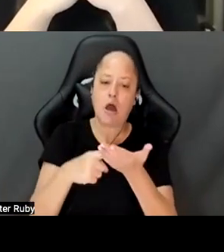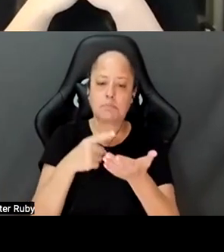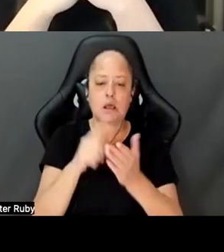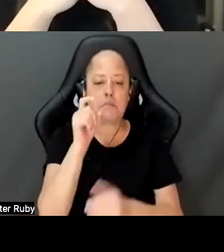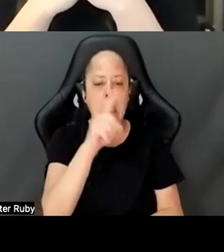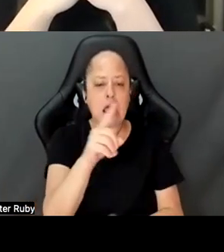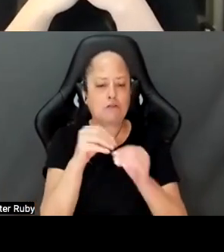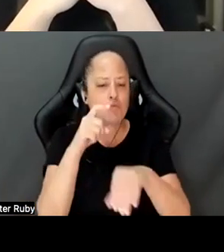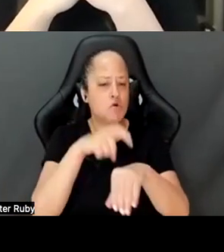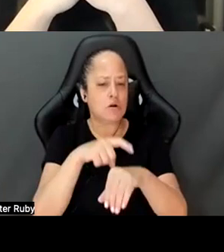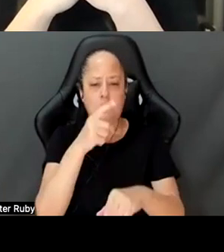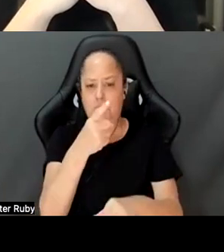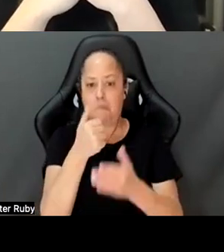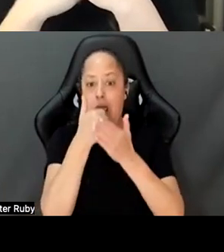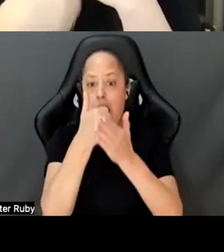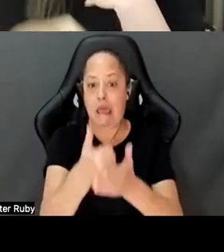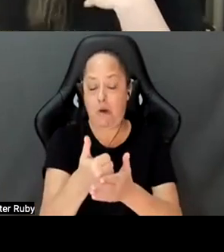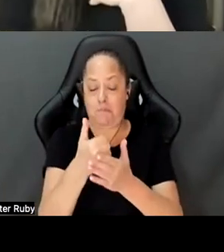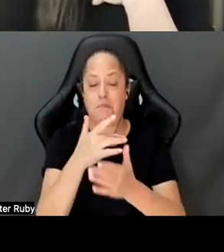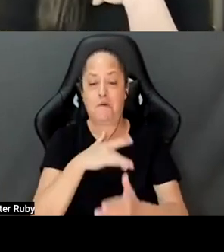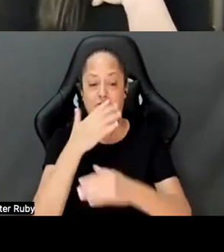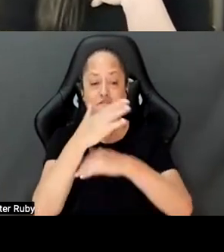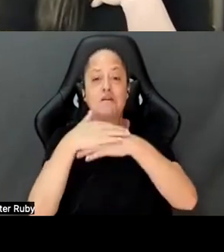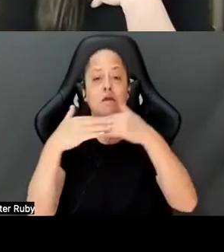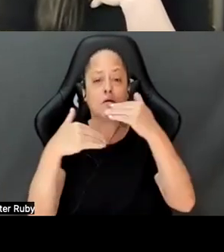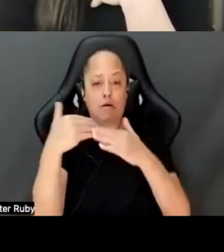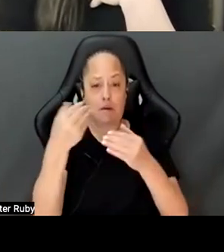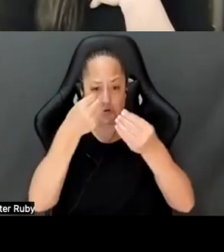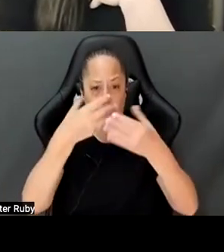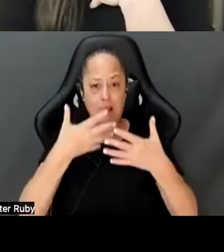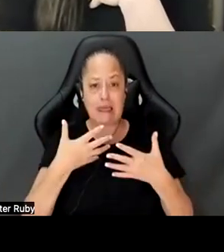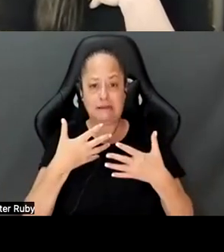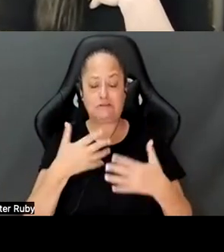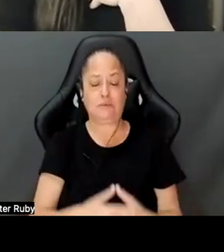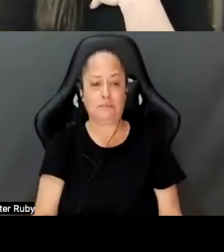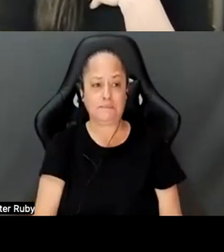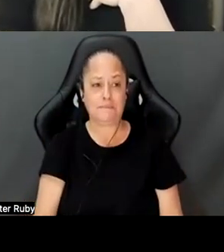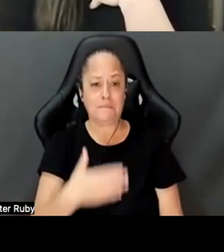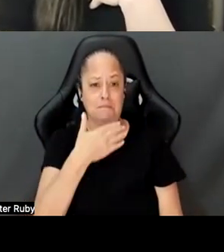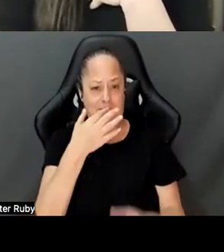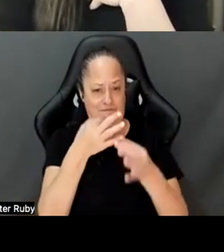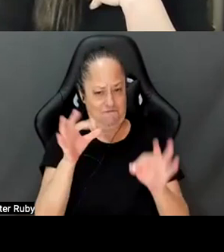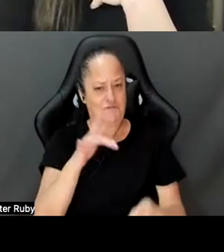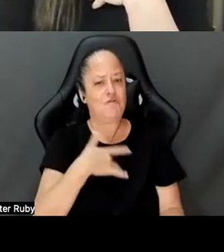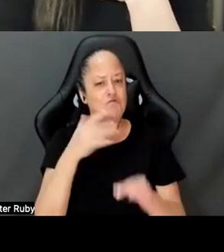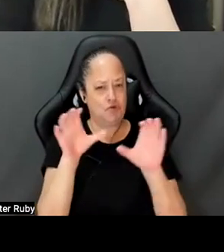time, anything that can help make you feel comfortable, please let us know, and please feel free to do